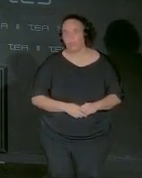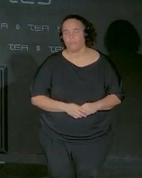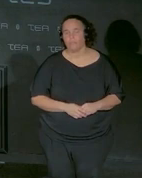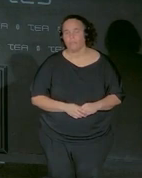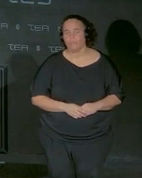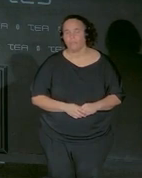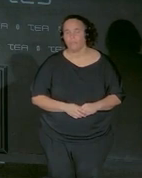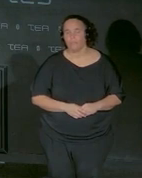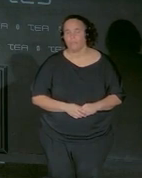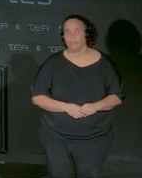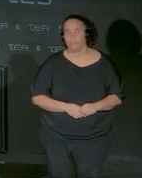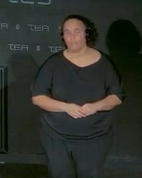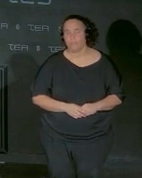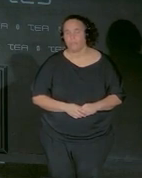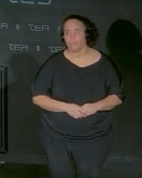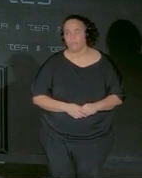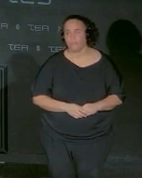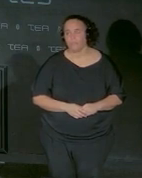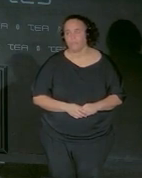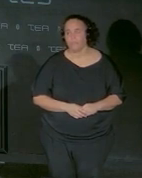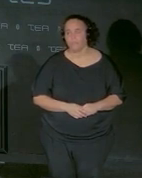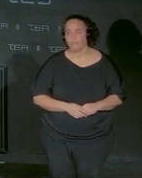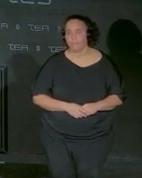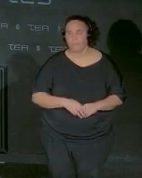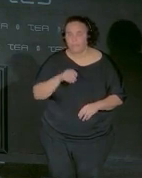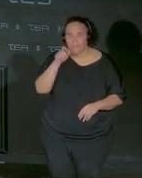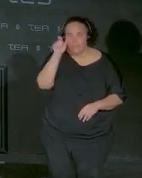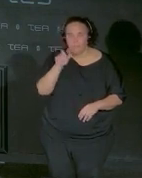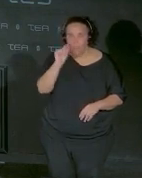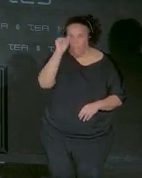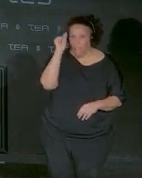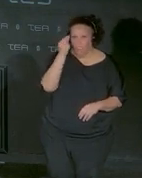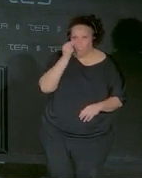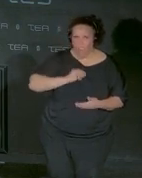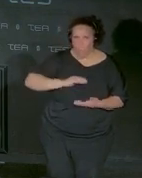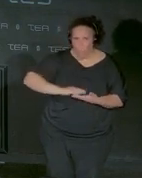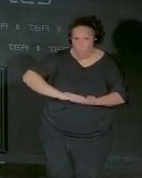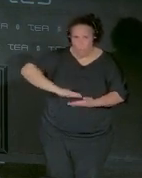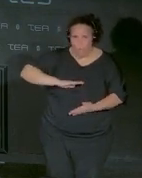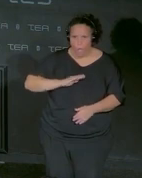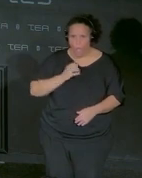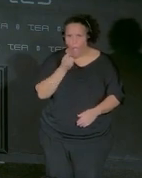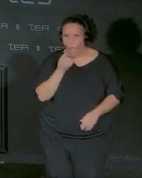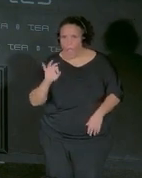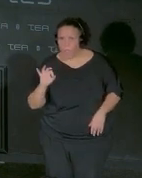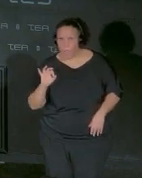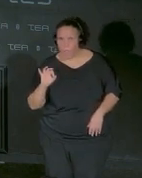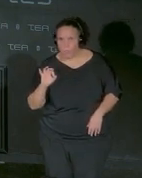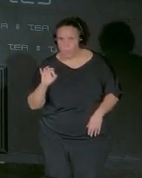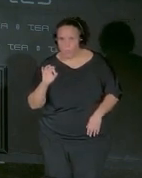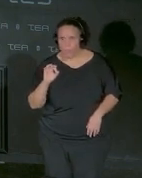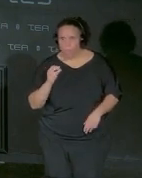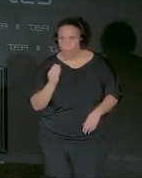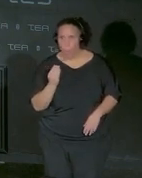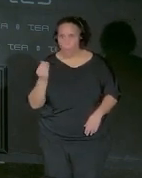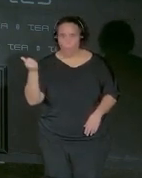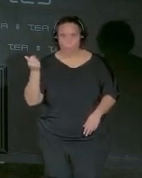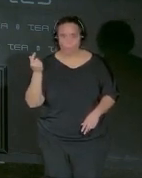us, they steal our talent, let's steal their talent. It's something that's a reality. We are very attractive as a